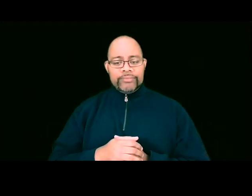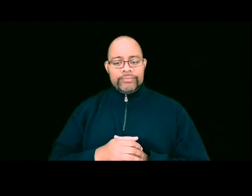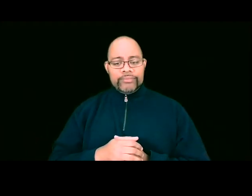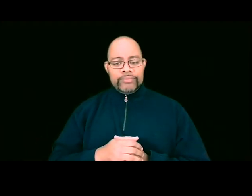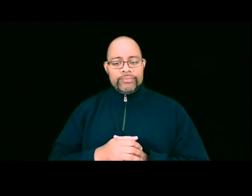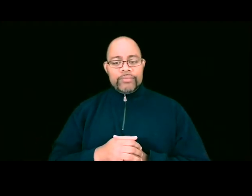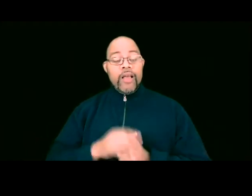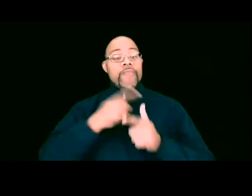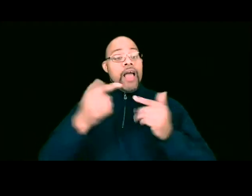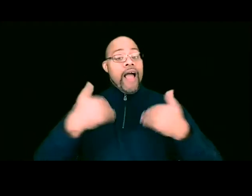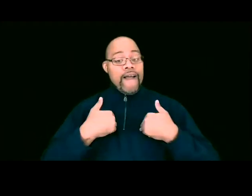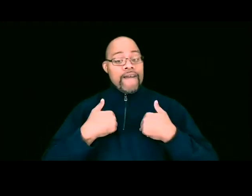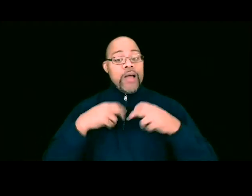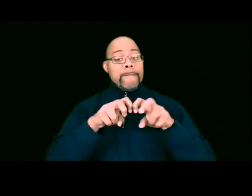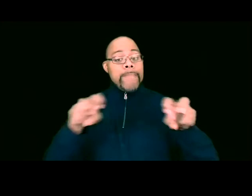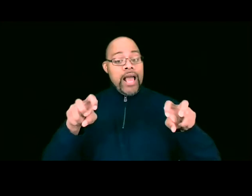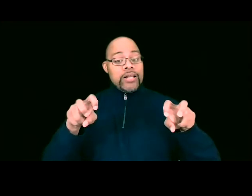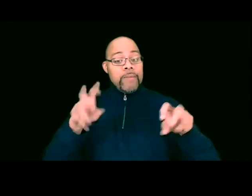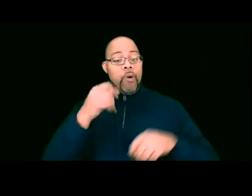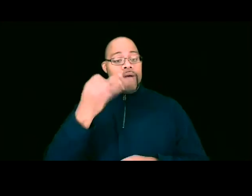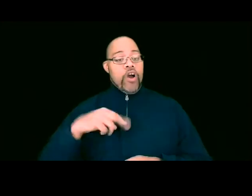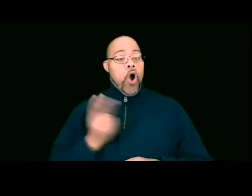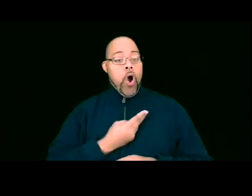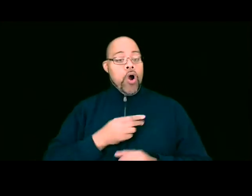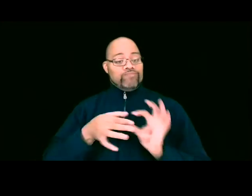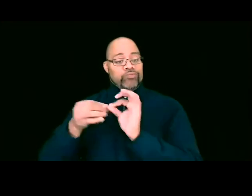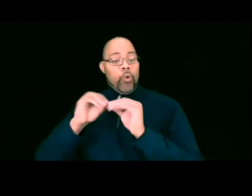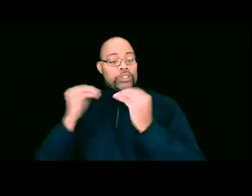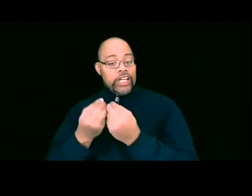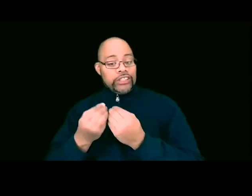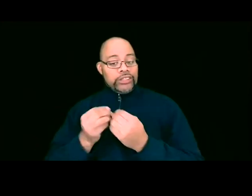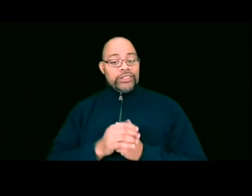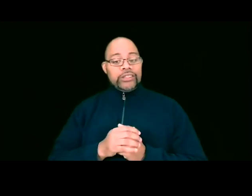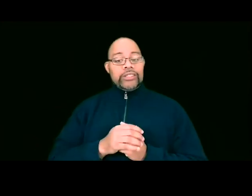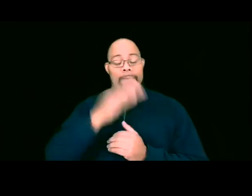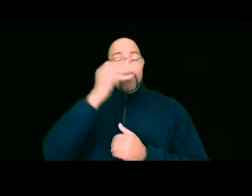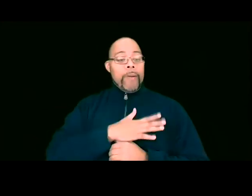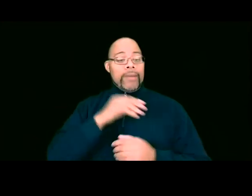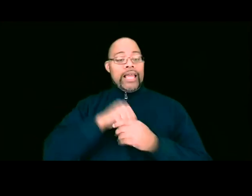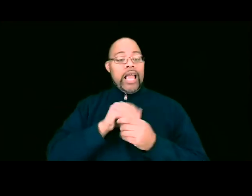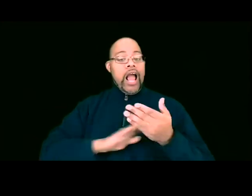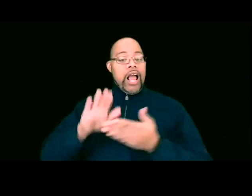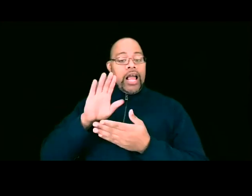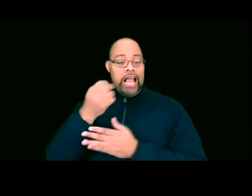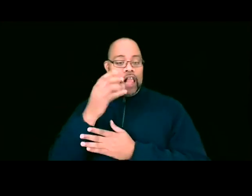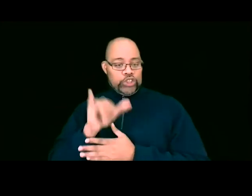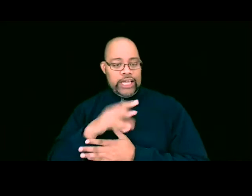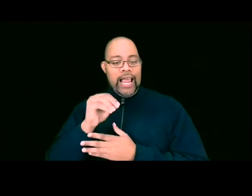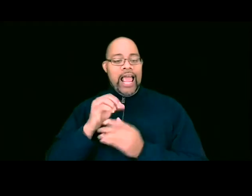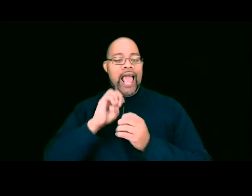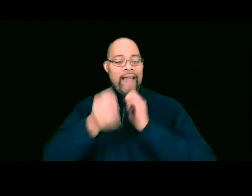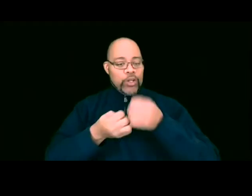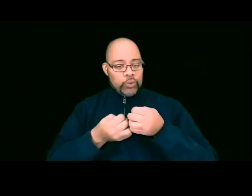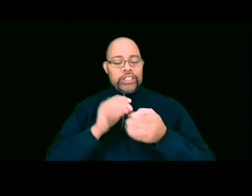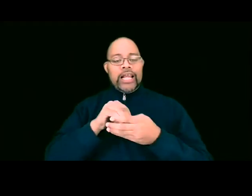We will then have a panel by one of our sister organizations, BIMS, Black Women in Ecology and Evolution in Marine Science.